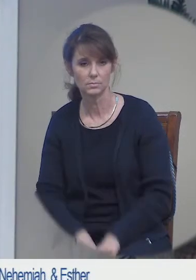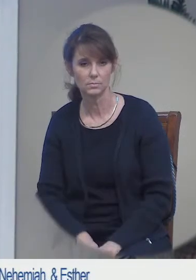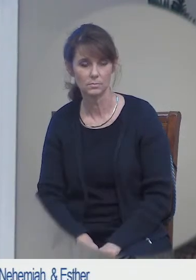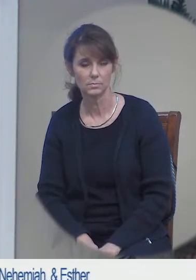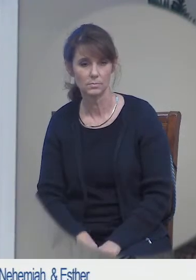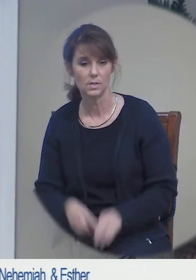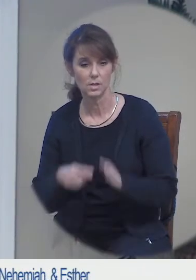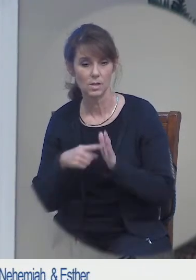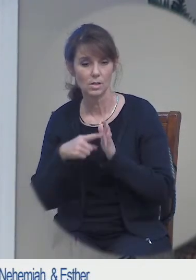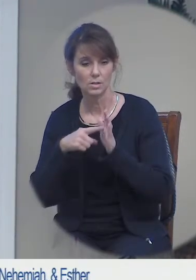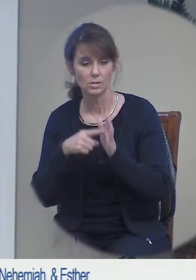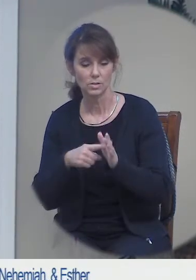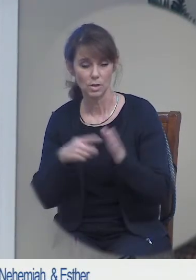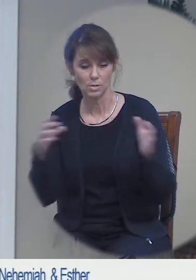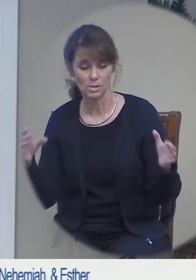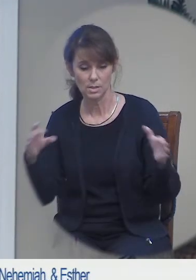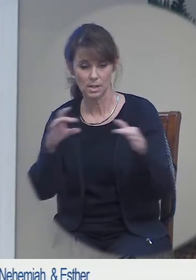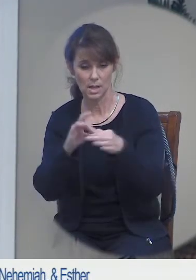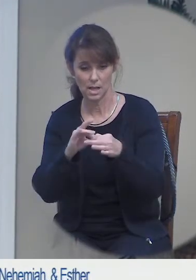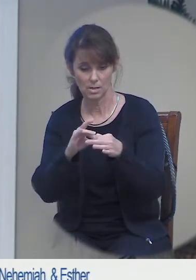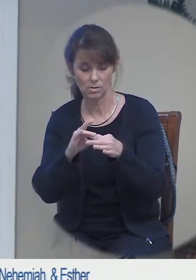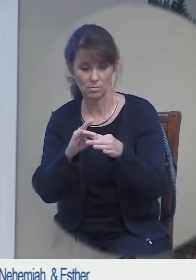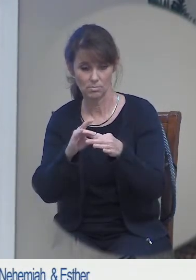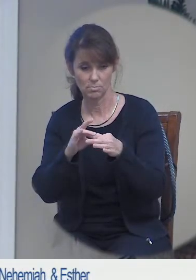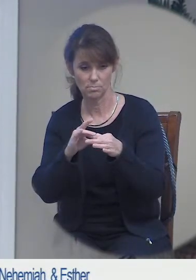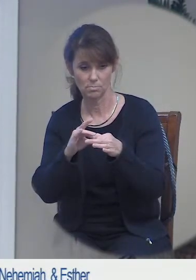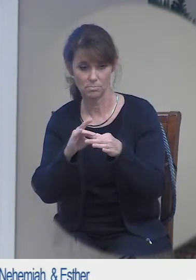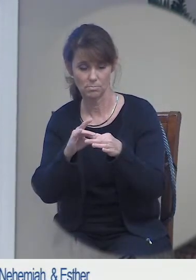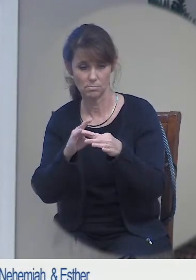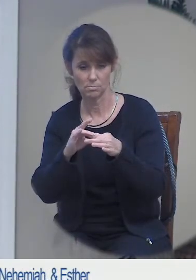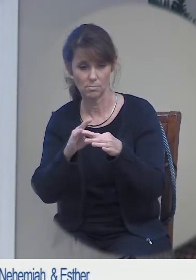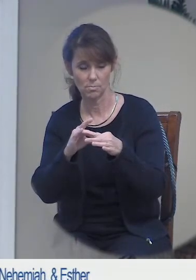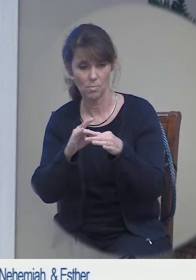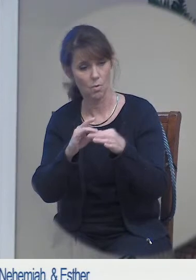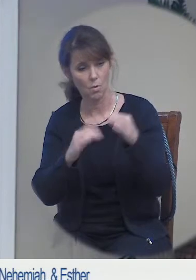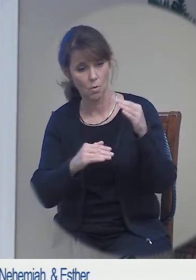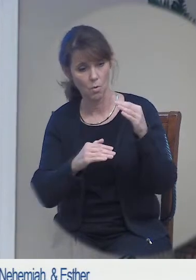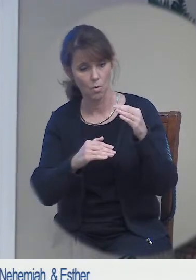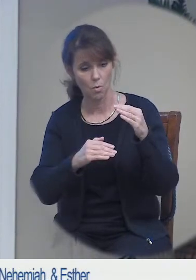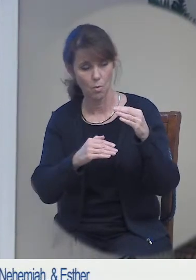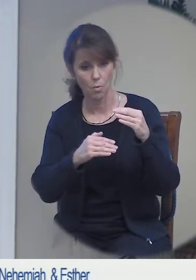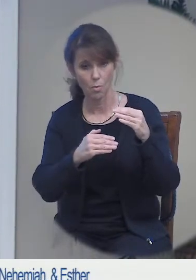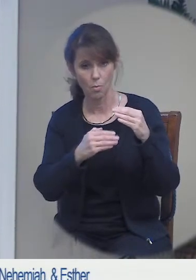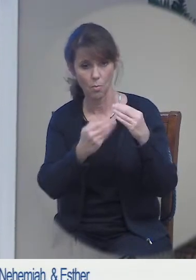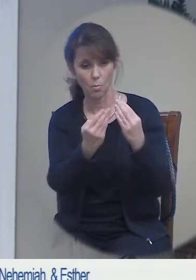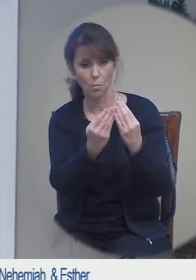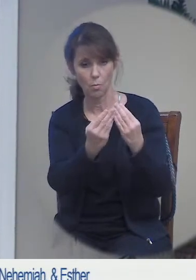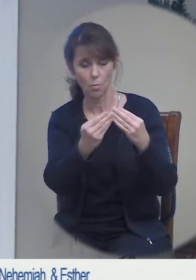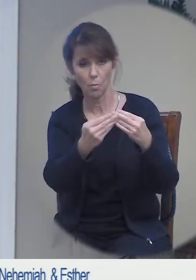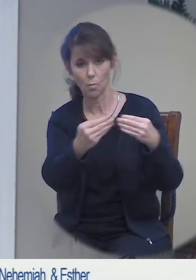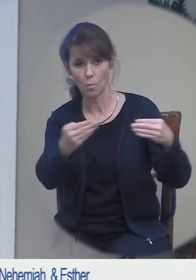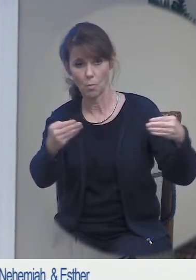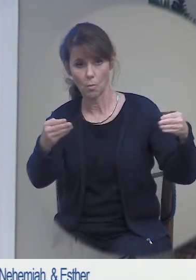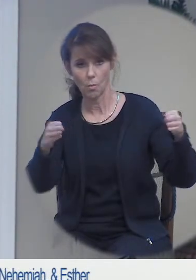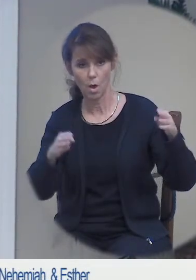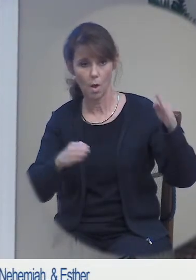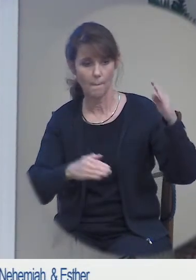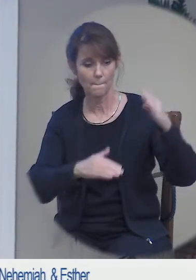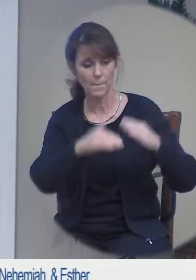the connection between the building of the wall and what maybe the ultimate purpose